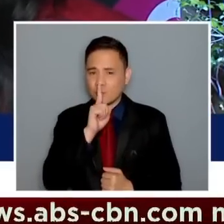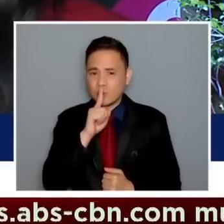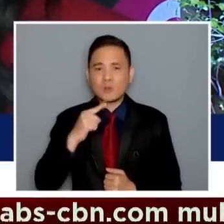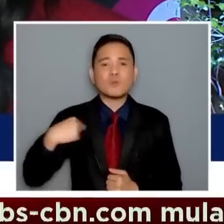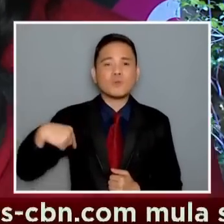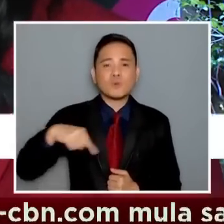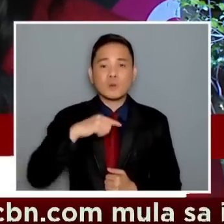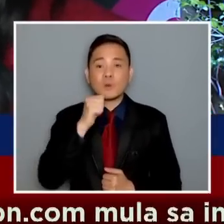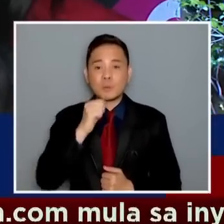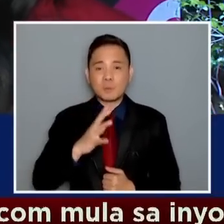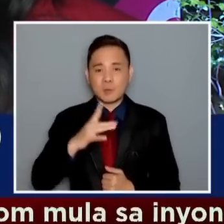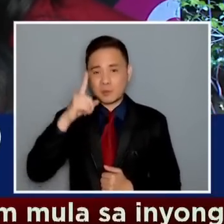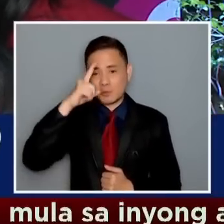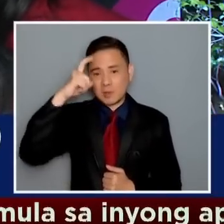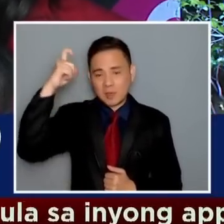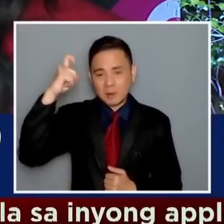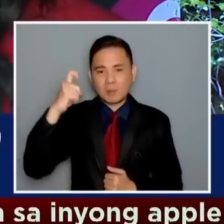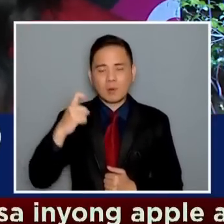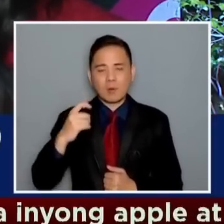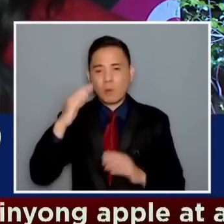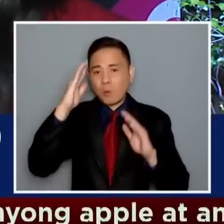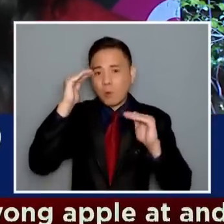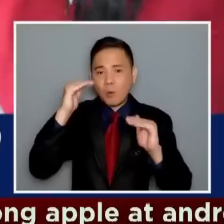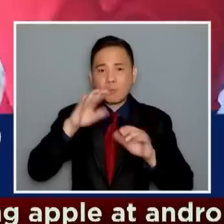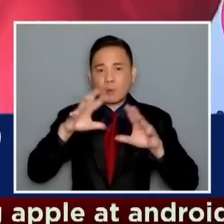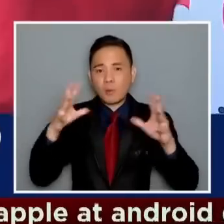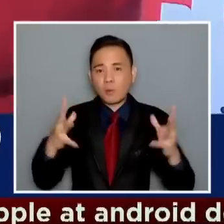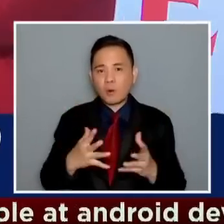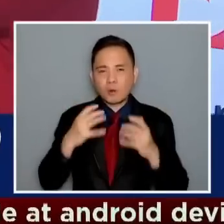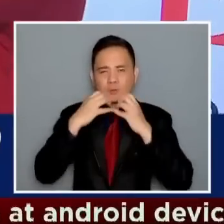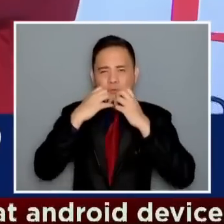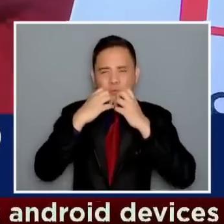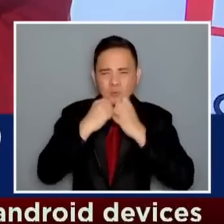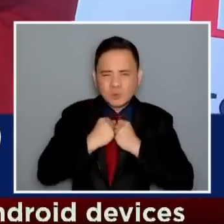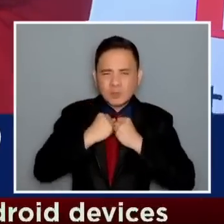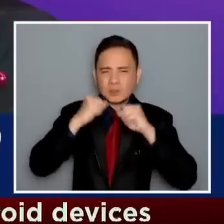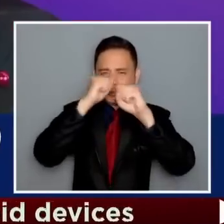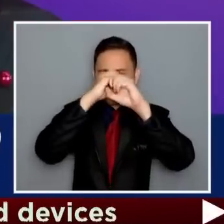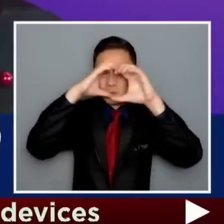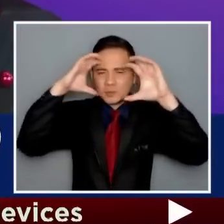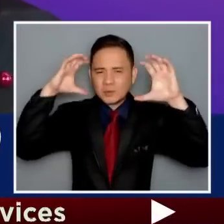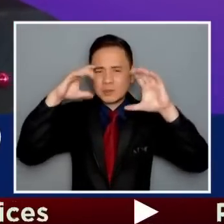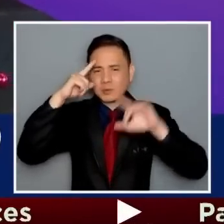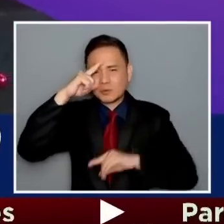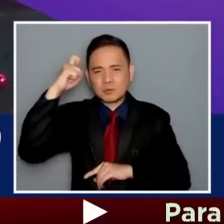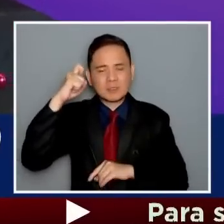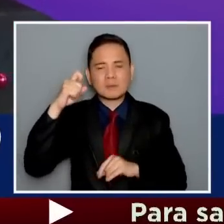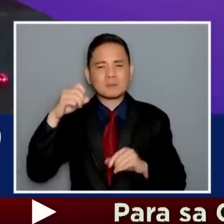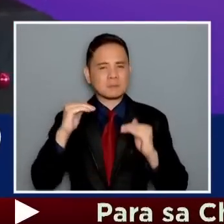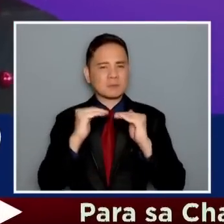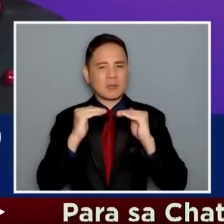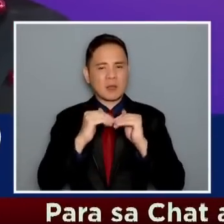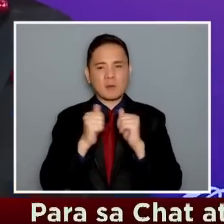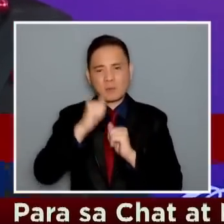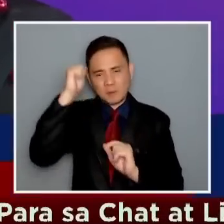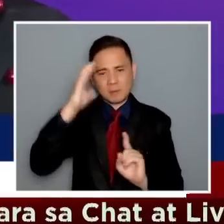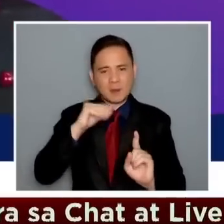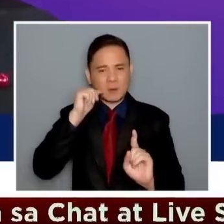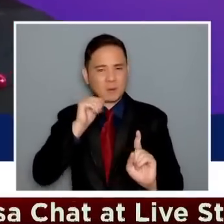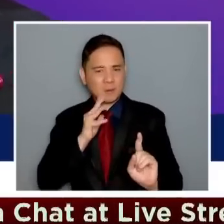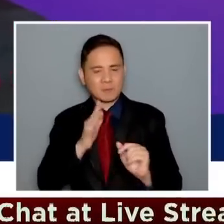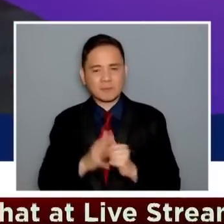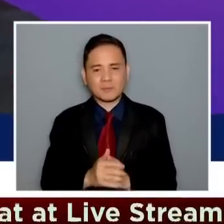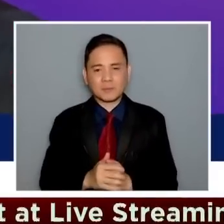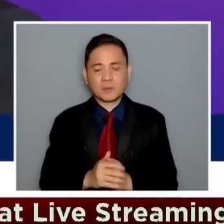to treat our dreams to be the same as any gender. Kaming mga women filmmakers, even trans